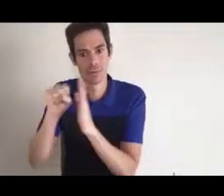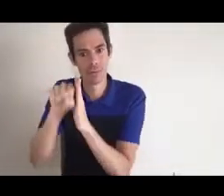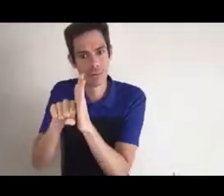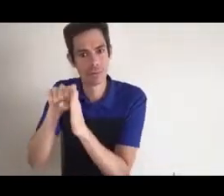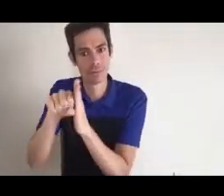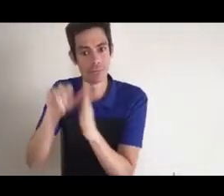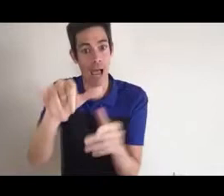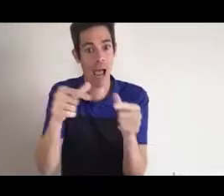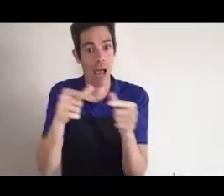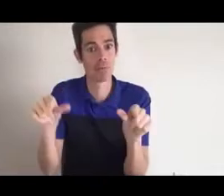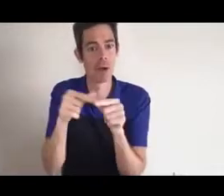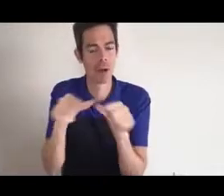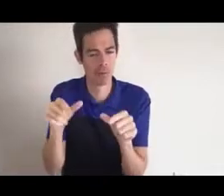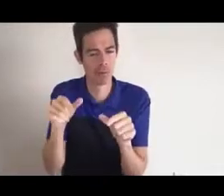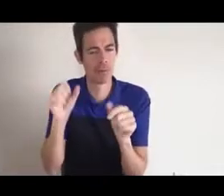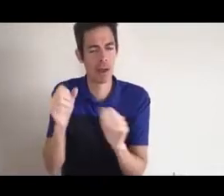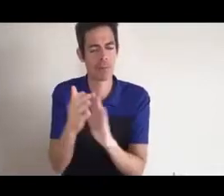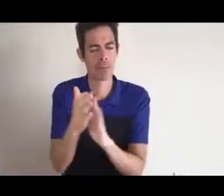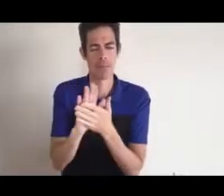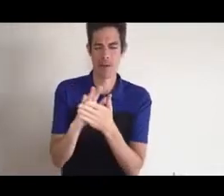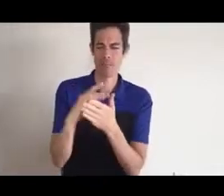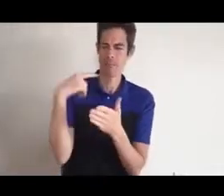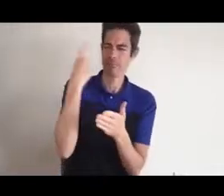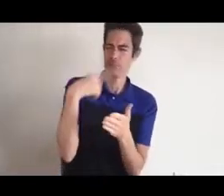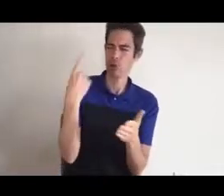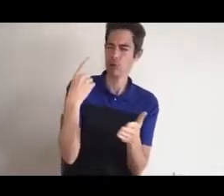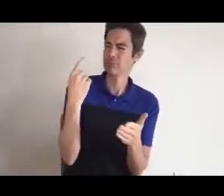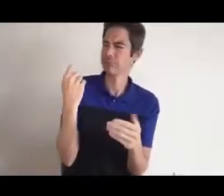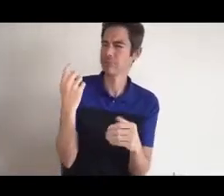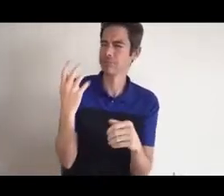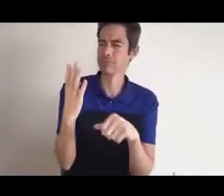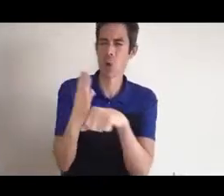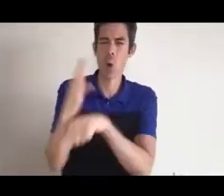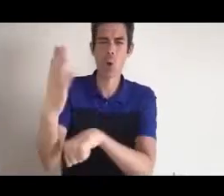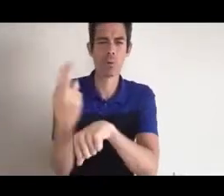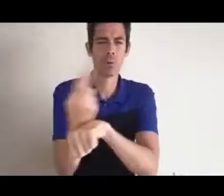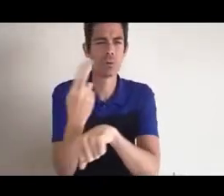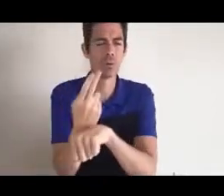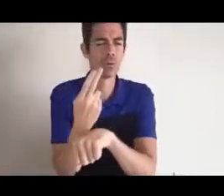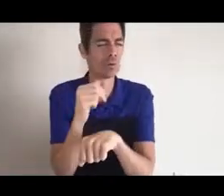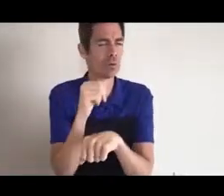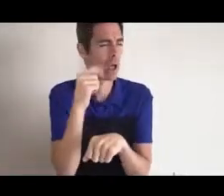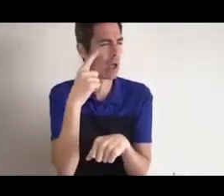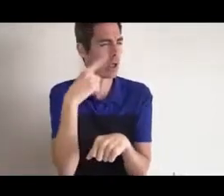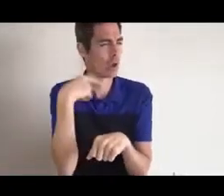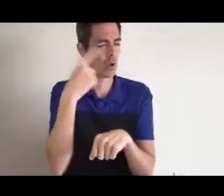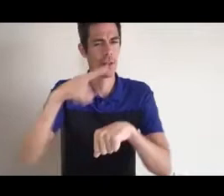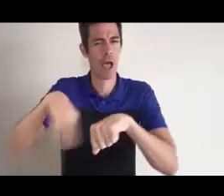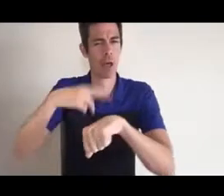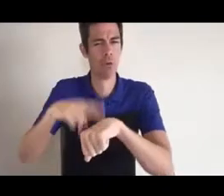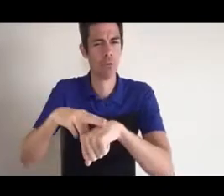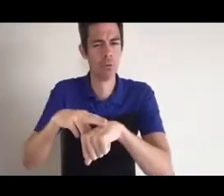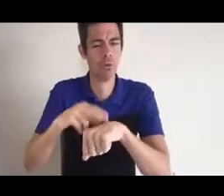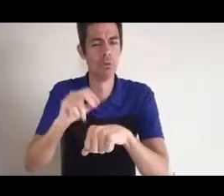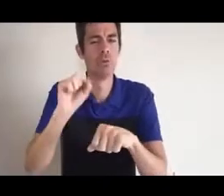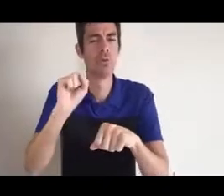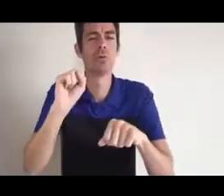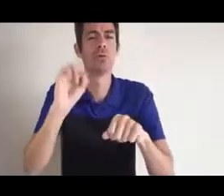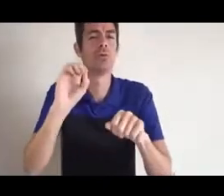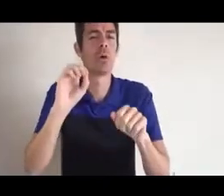by ASL teachers who are emphasizing this grammar. And what can happen is an overuse